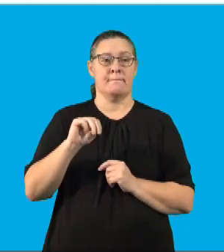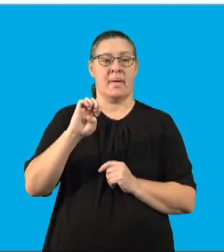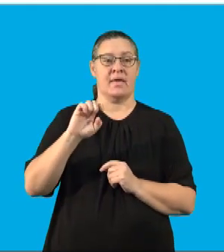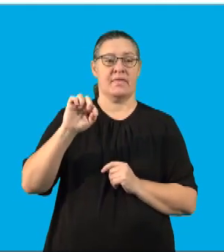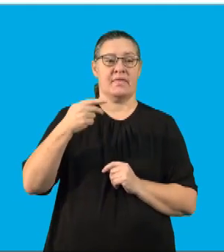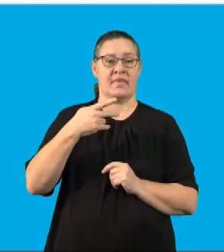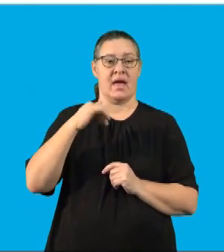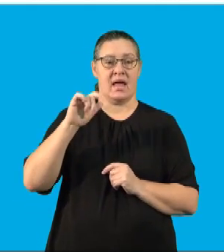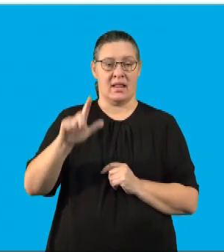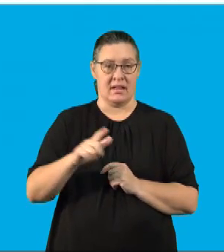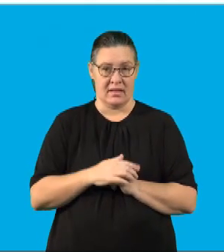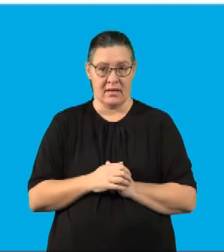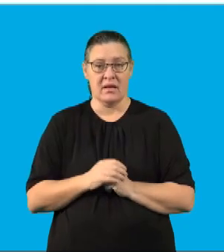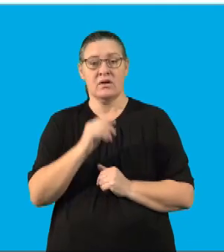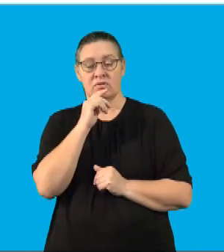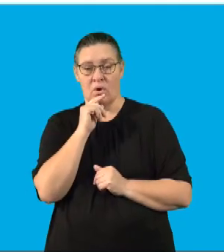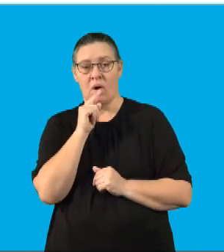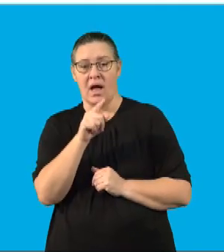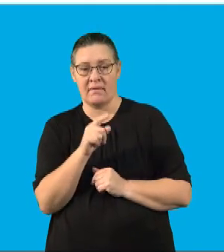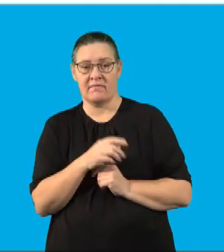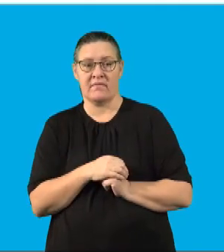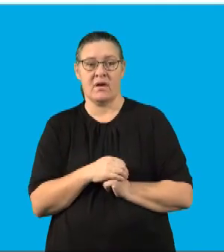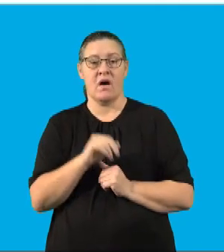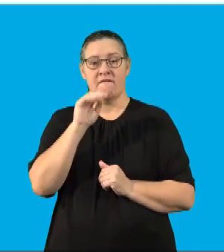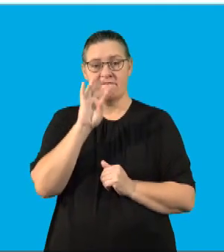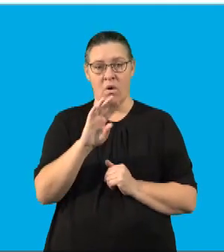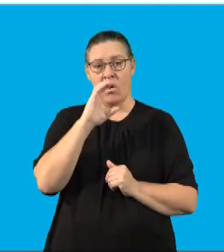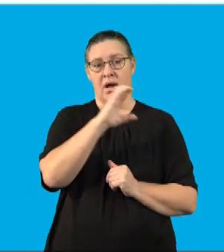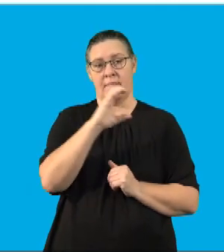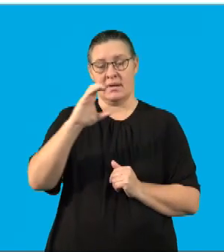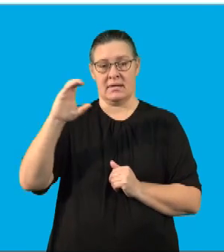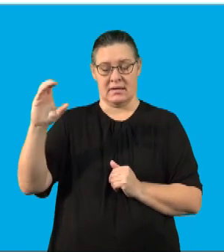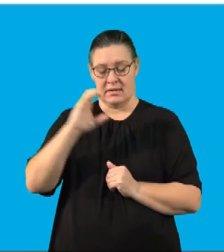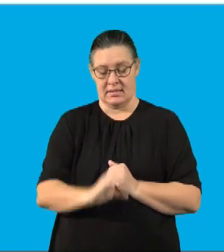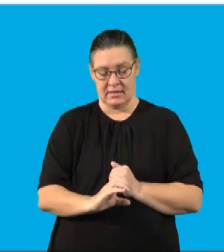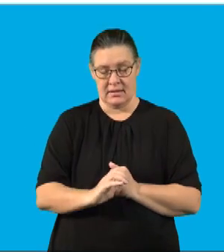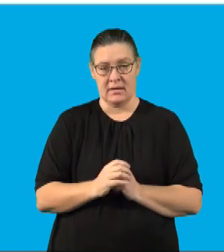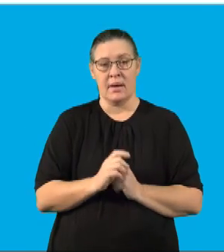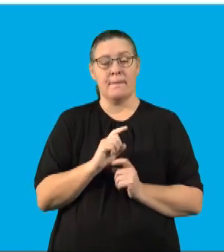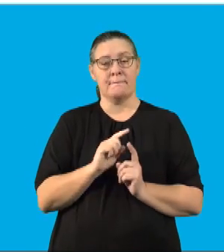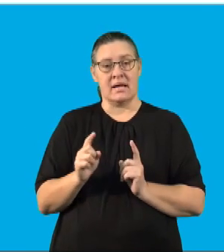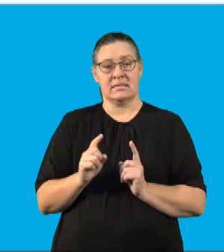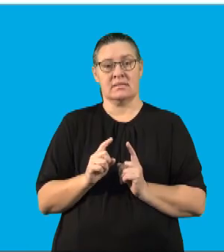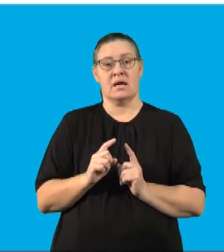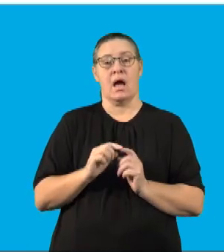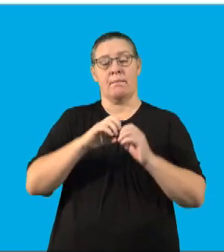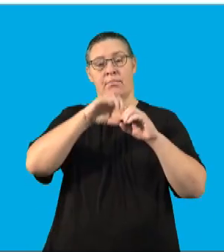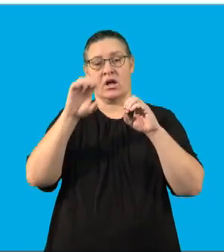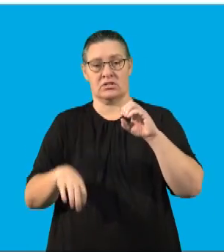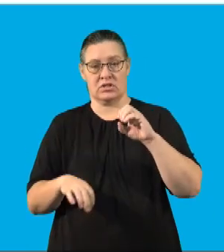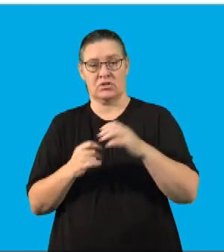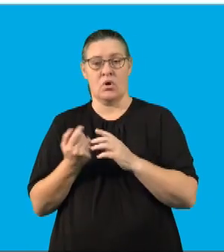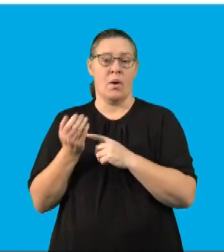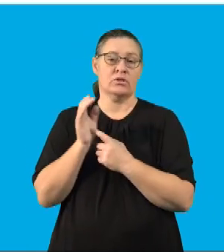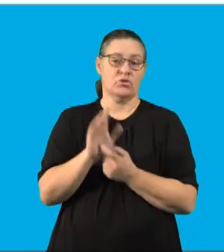methyl. So in total, this compound, the 2-methylpropane, has 4 carbons. In total, it has 4 carbons. However, it is